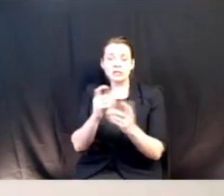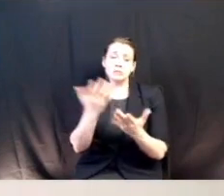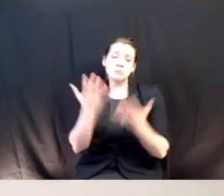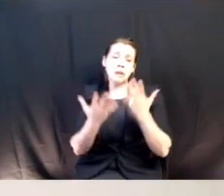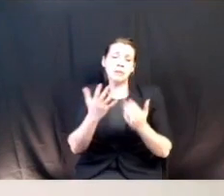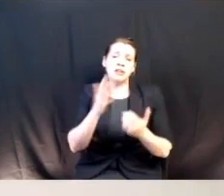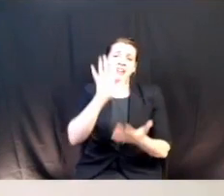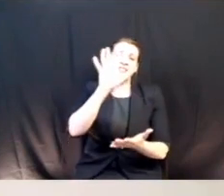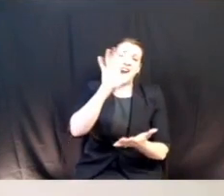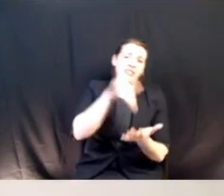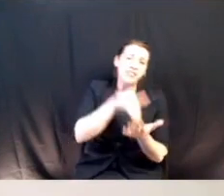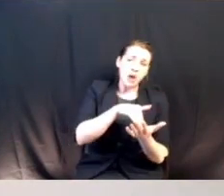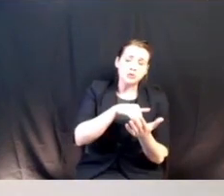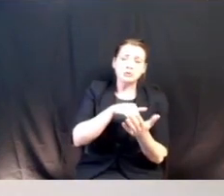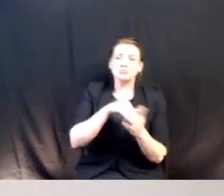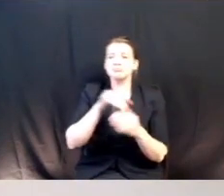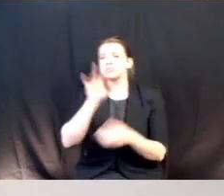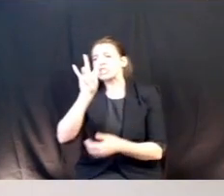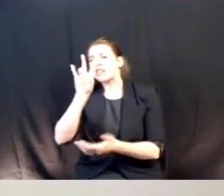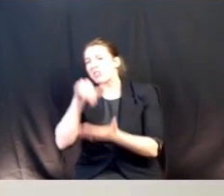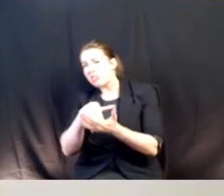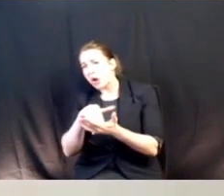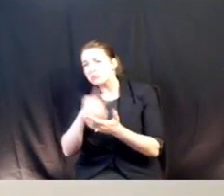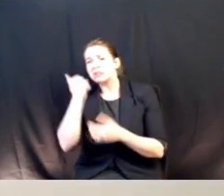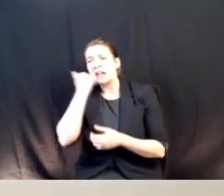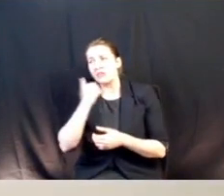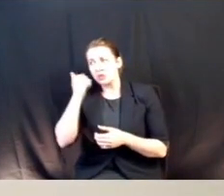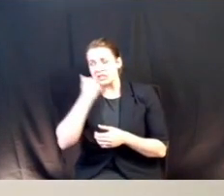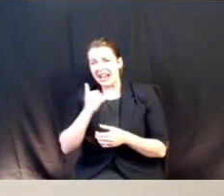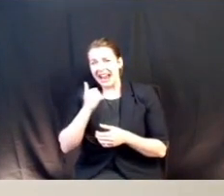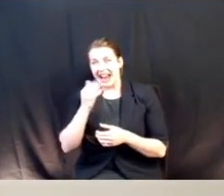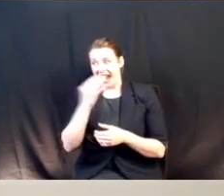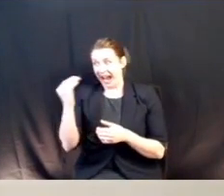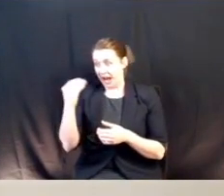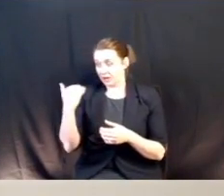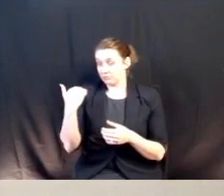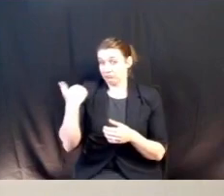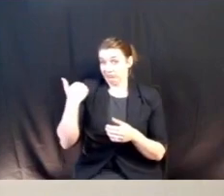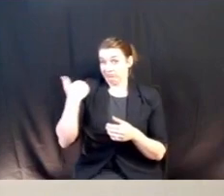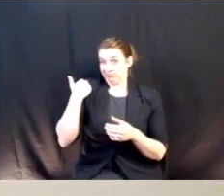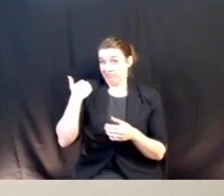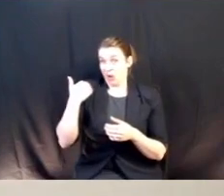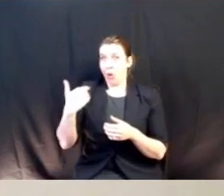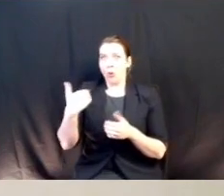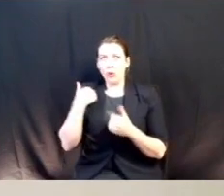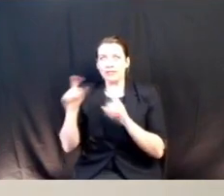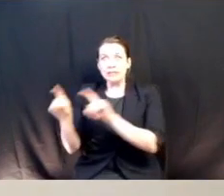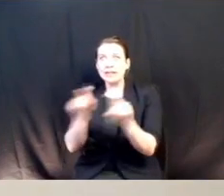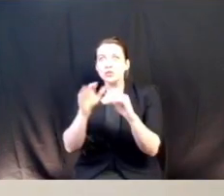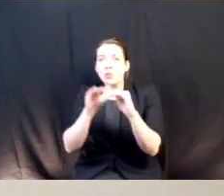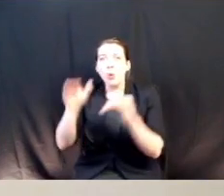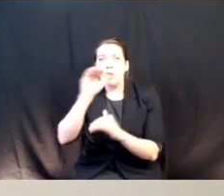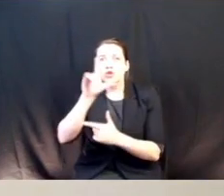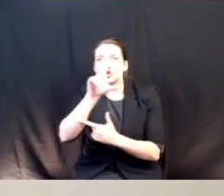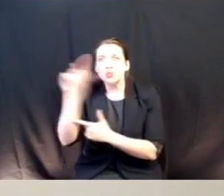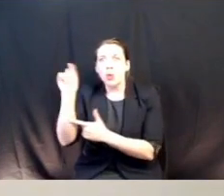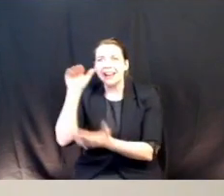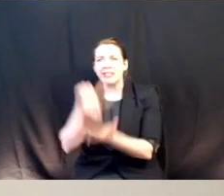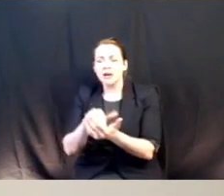And recently, we've had several days over 20,000. So that's a significant jump, which